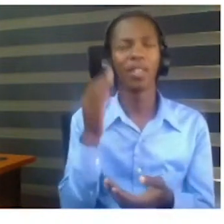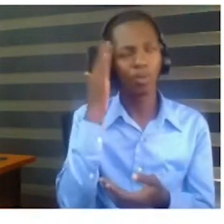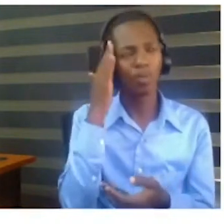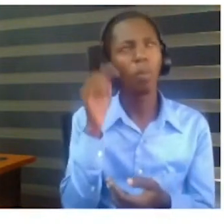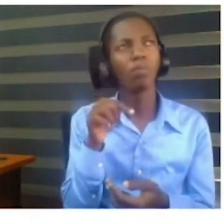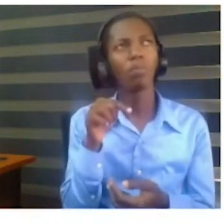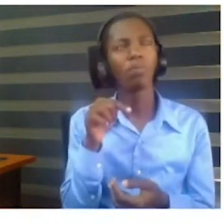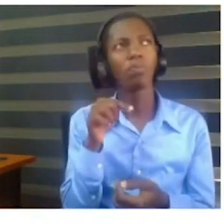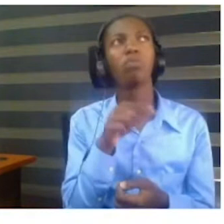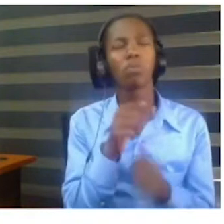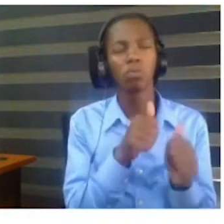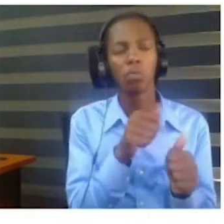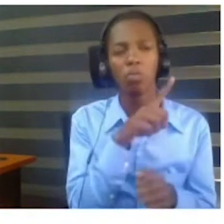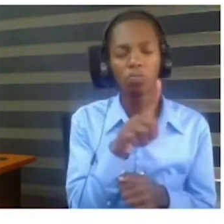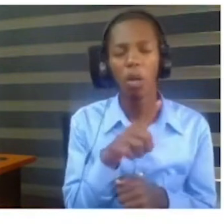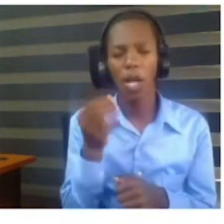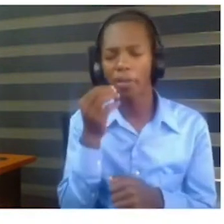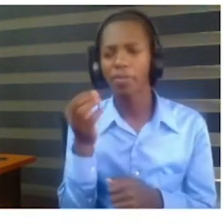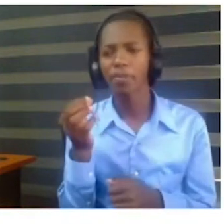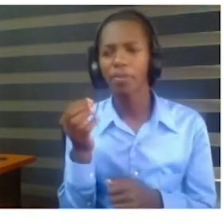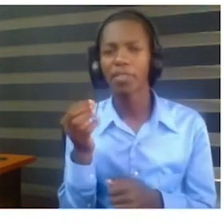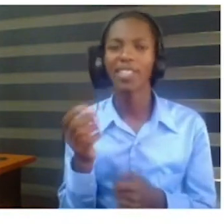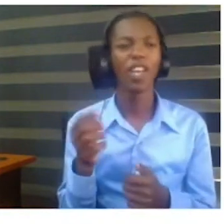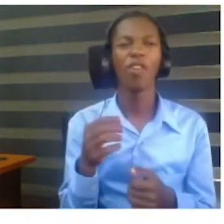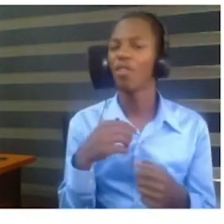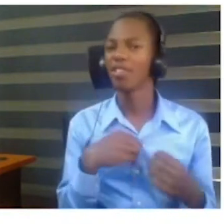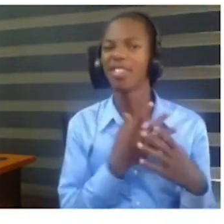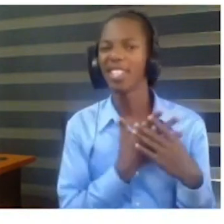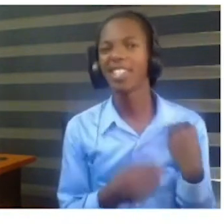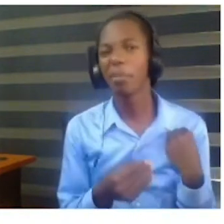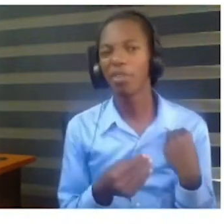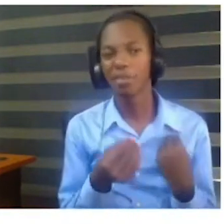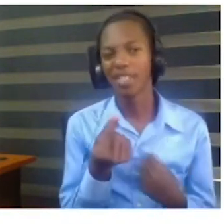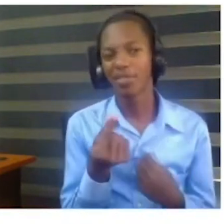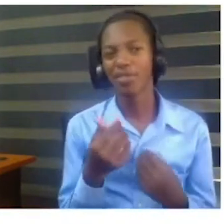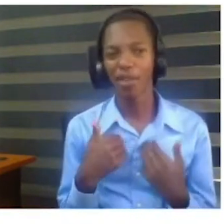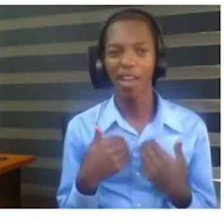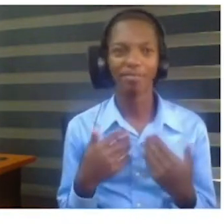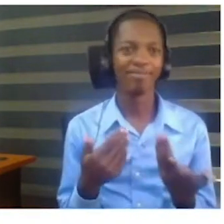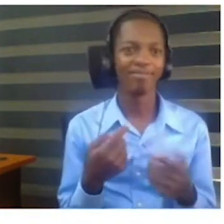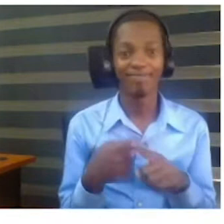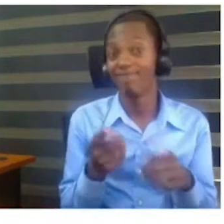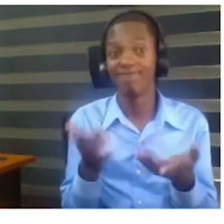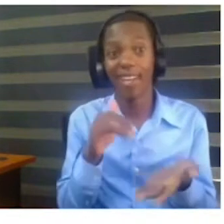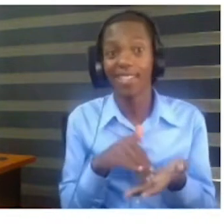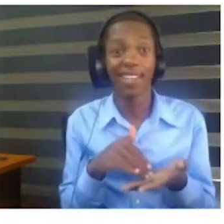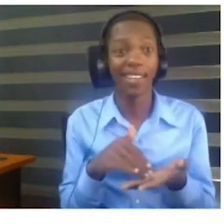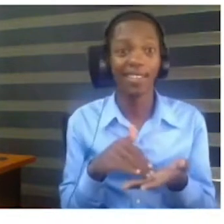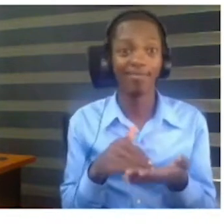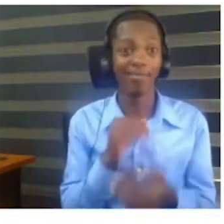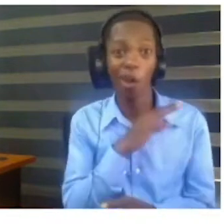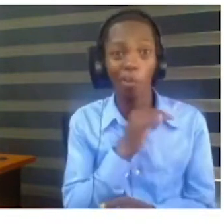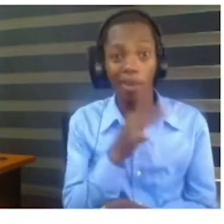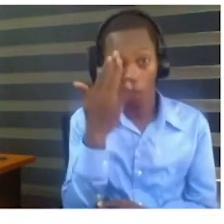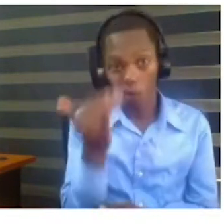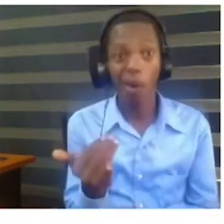a few disappointments. But then again, why should I complain? Maybe I should just be